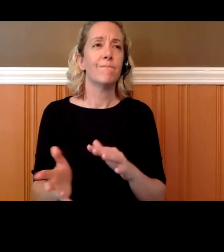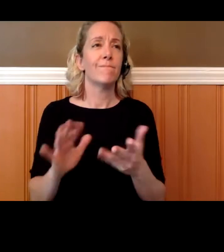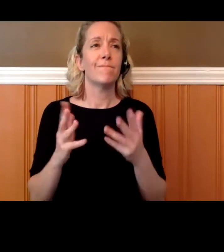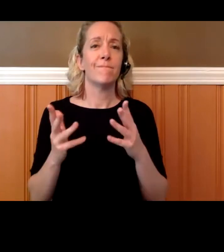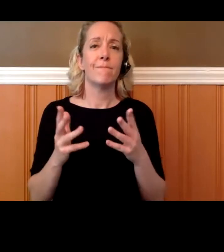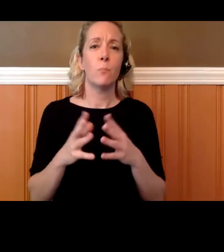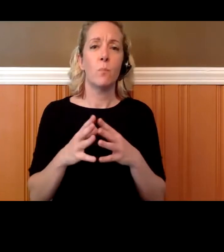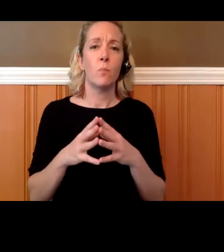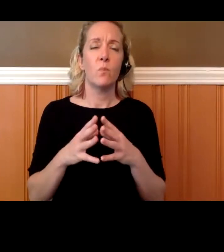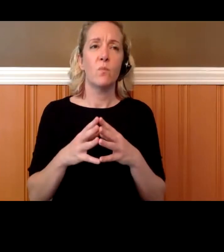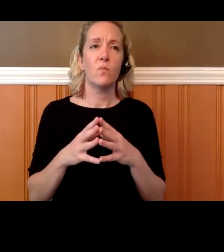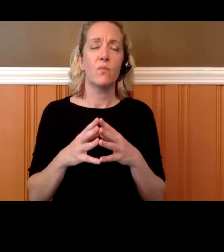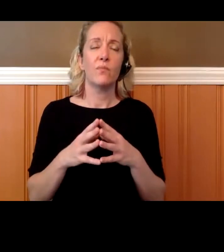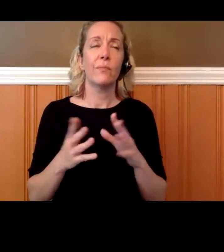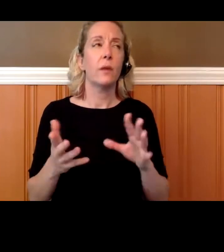I've worked with,